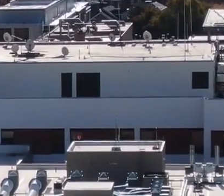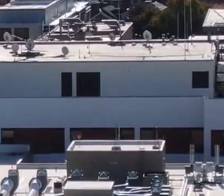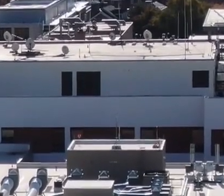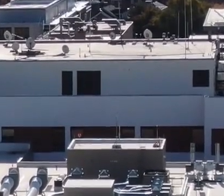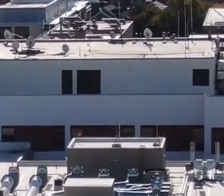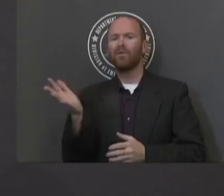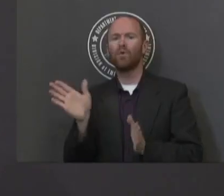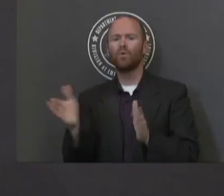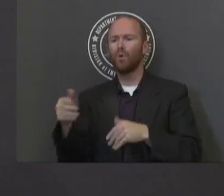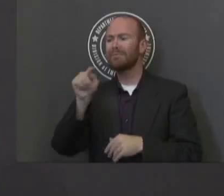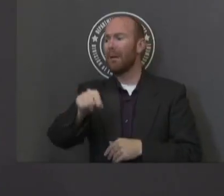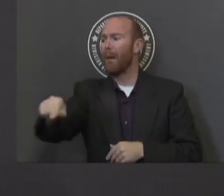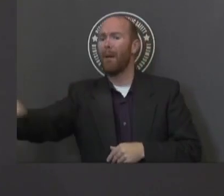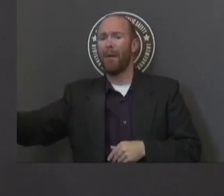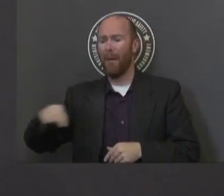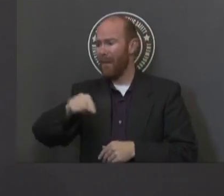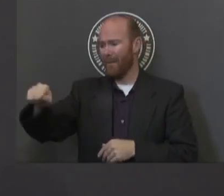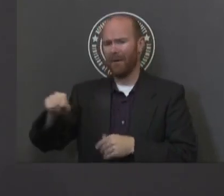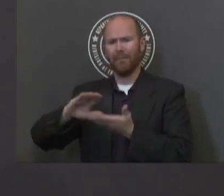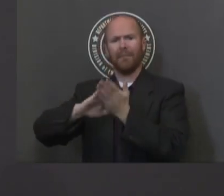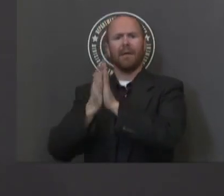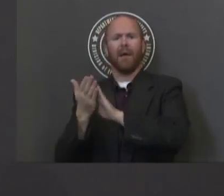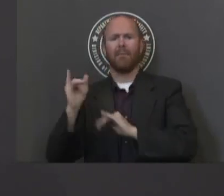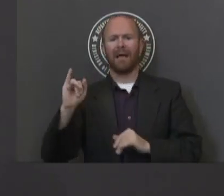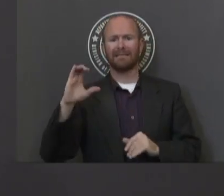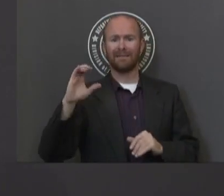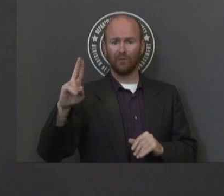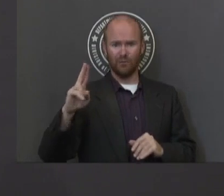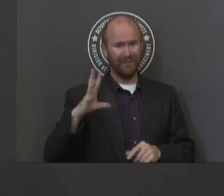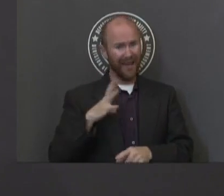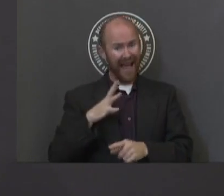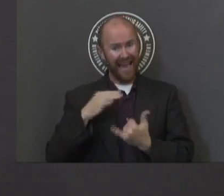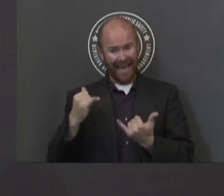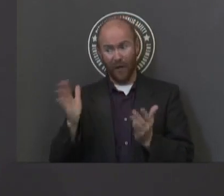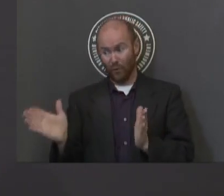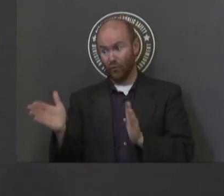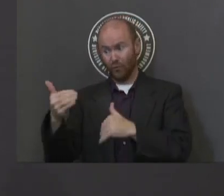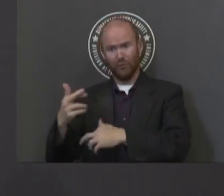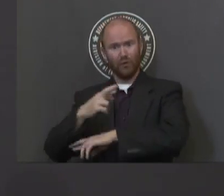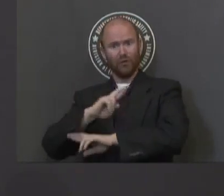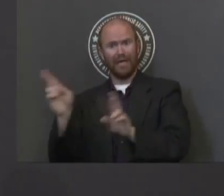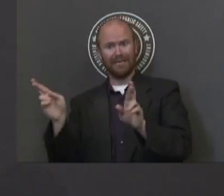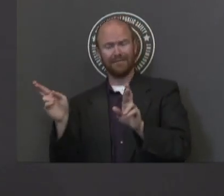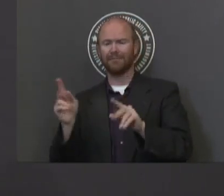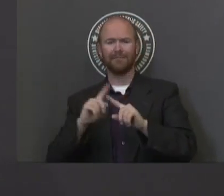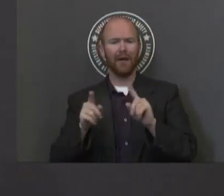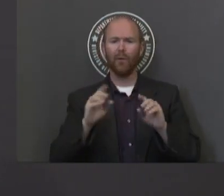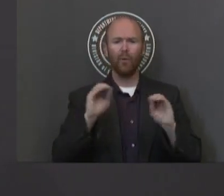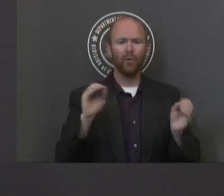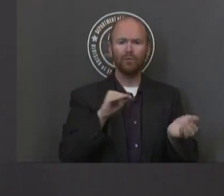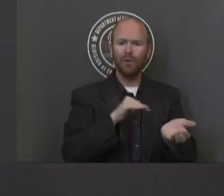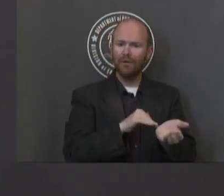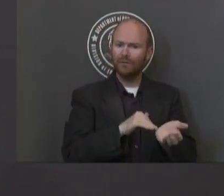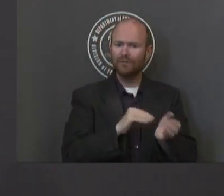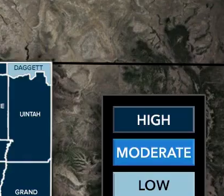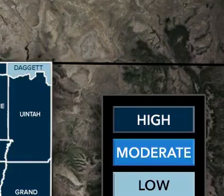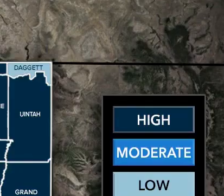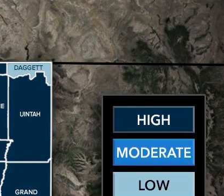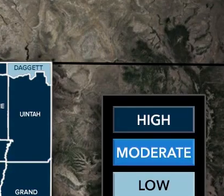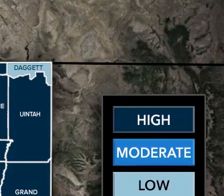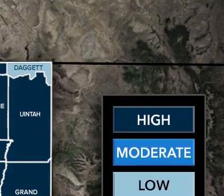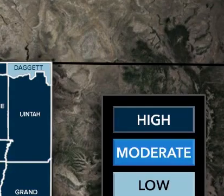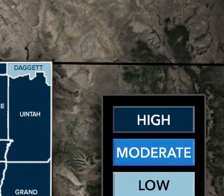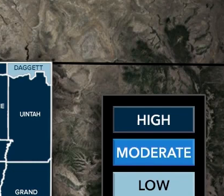may have to wait. This impacts patient care. Patients may experience delays in care, whether they have COVID or not.